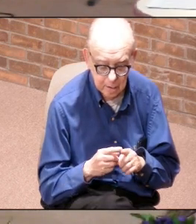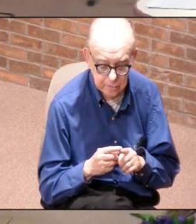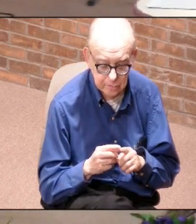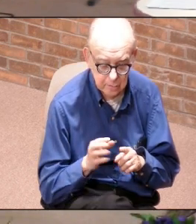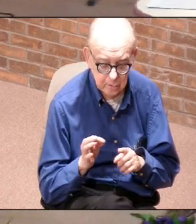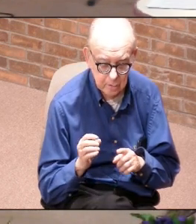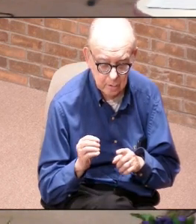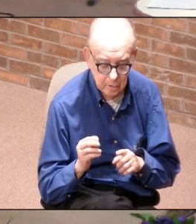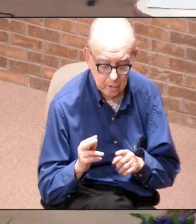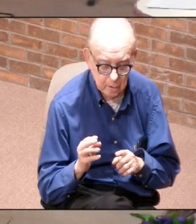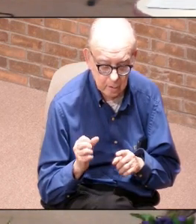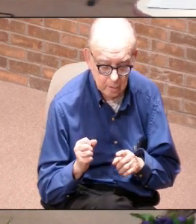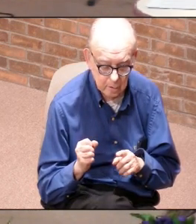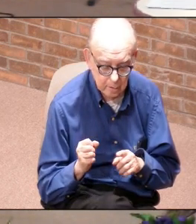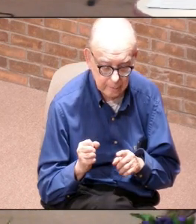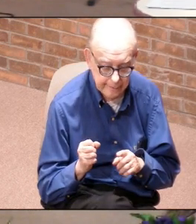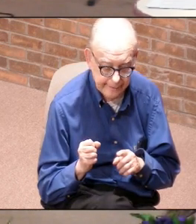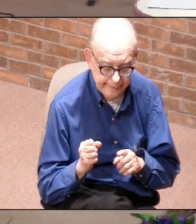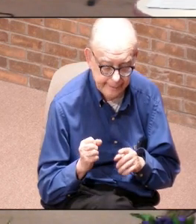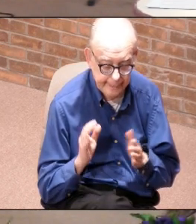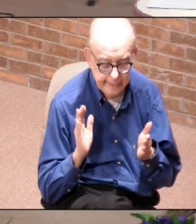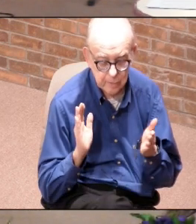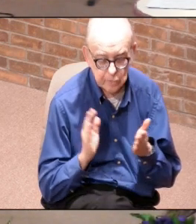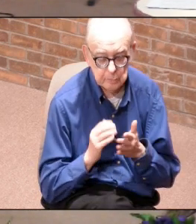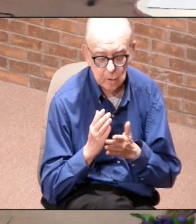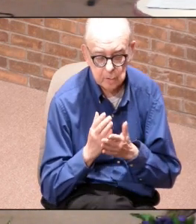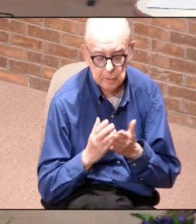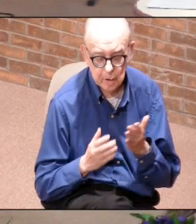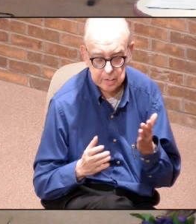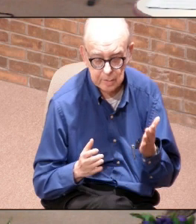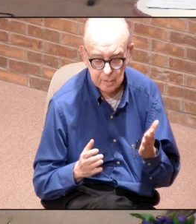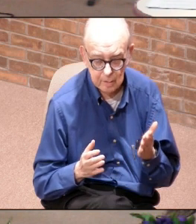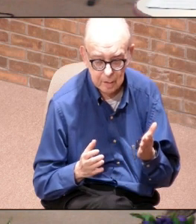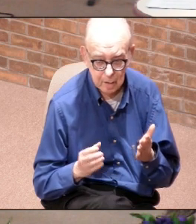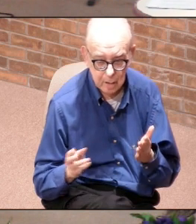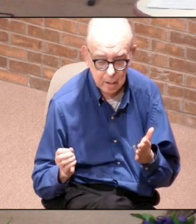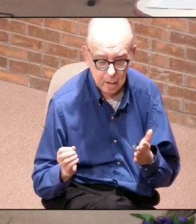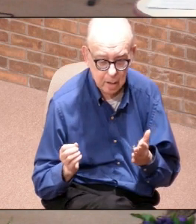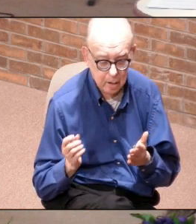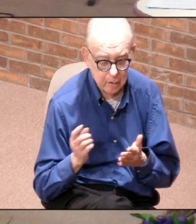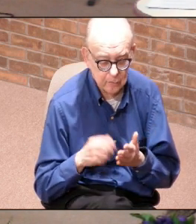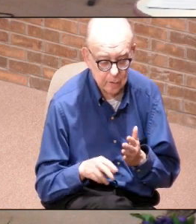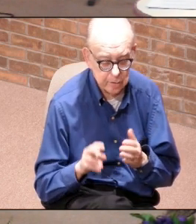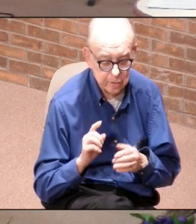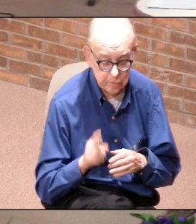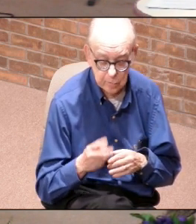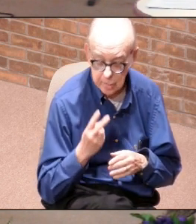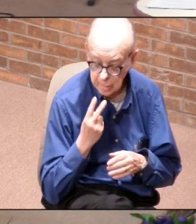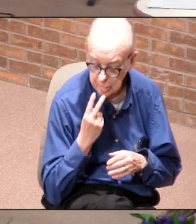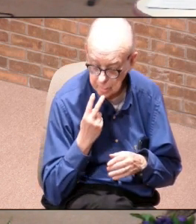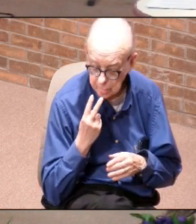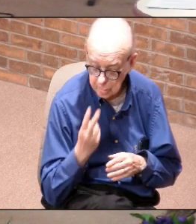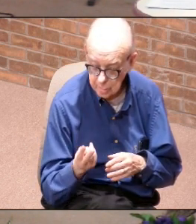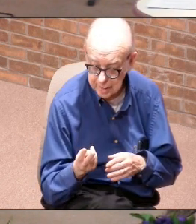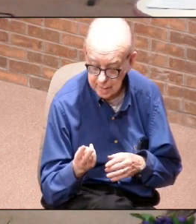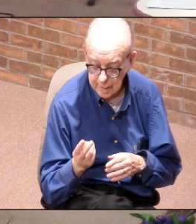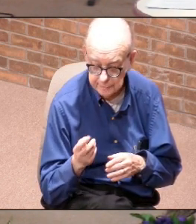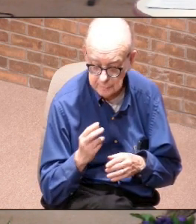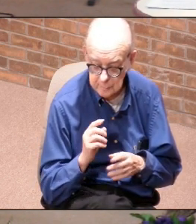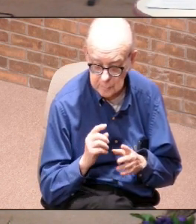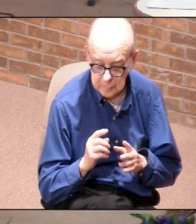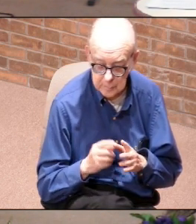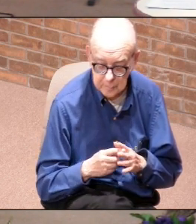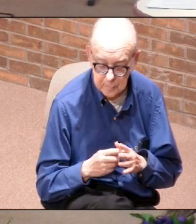focus, the smaller intricacies of what you're looking at. And you begin to